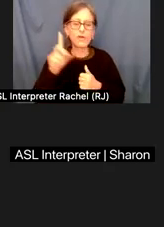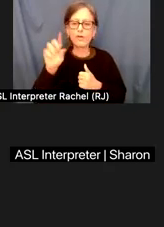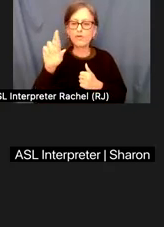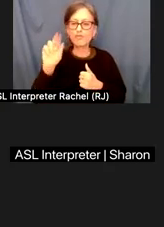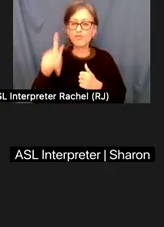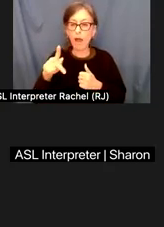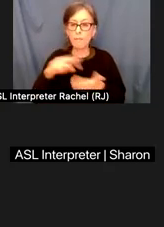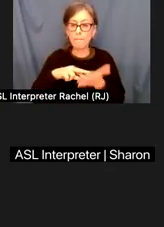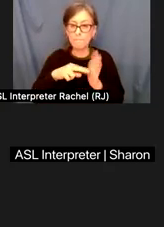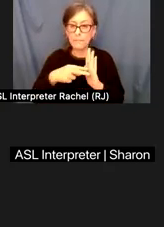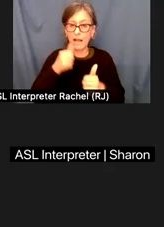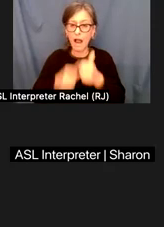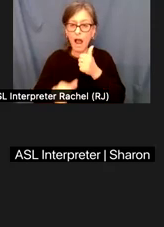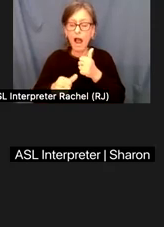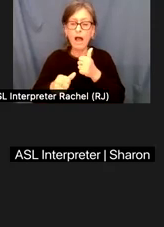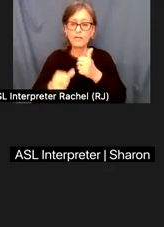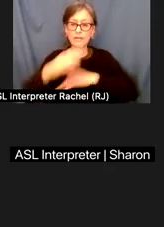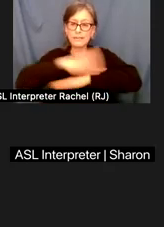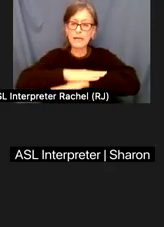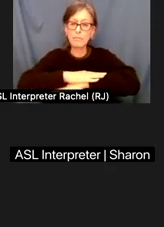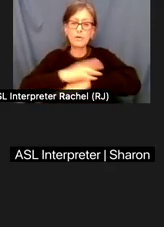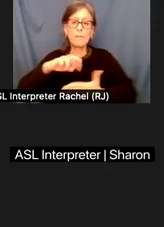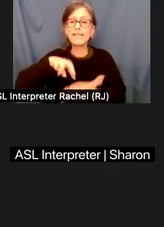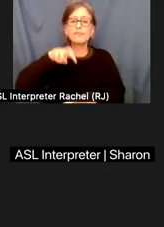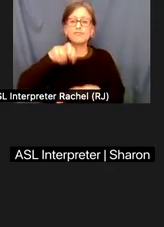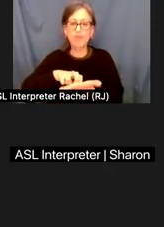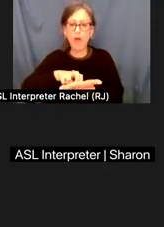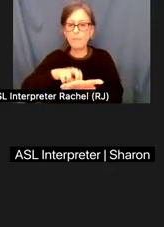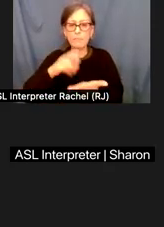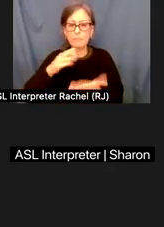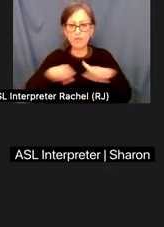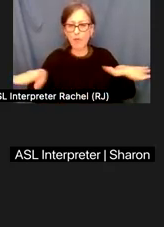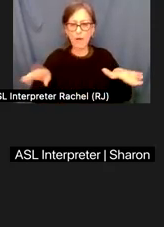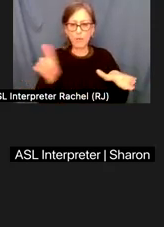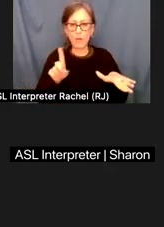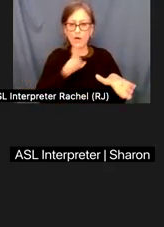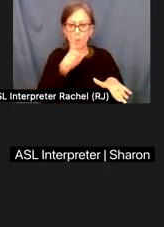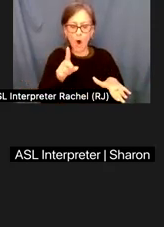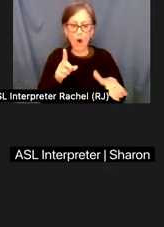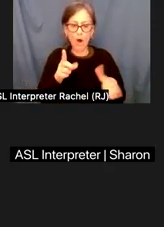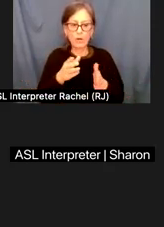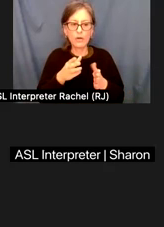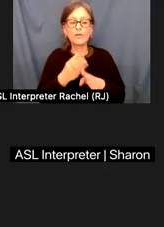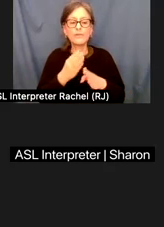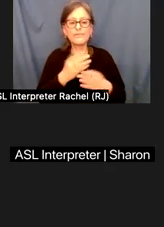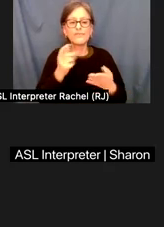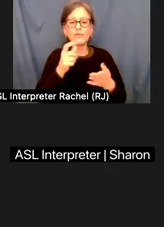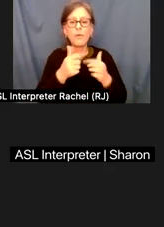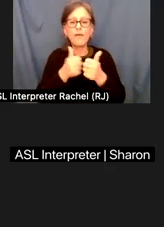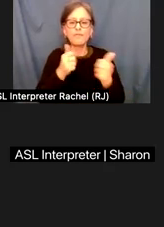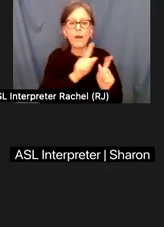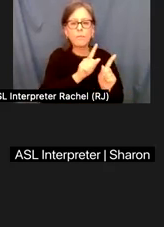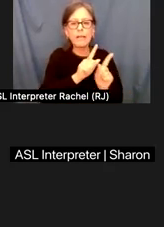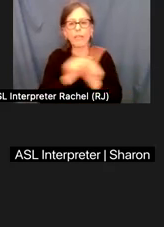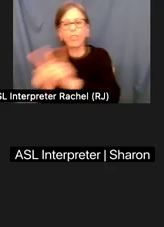drop under a table. It means drop to the ground where you are, onto your hands and knees, that prevent you from being knocked over or being